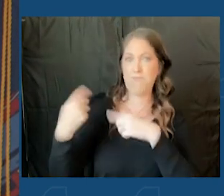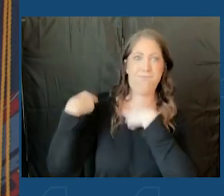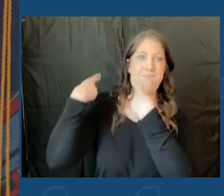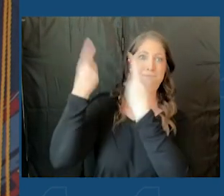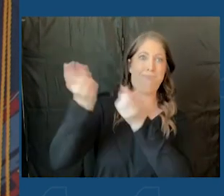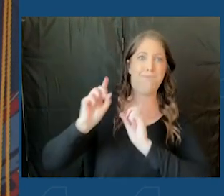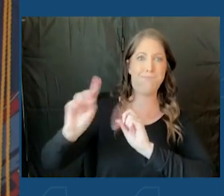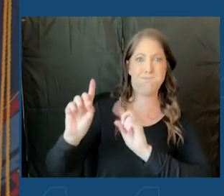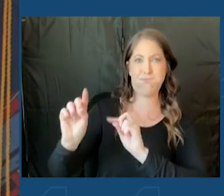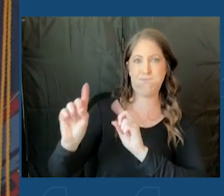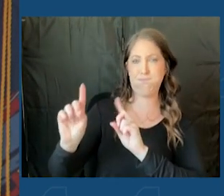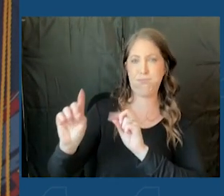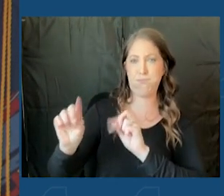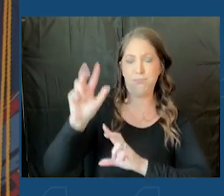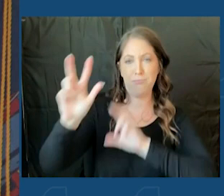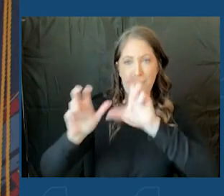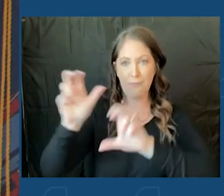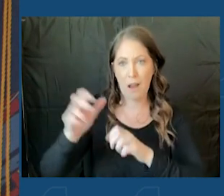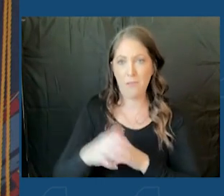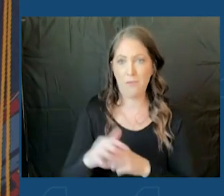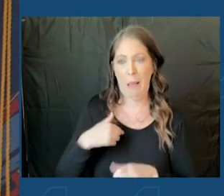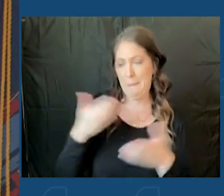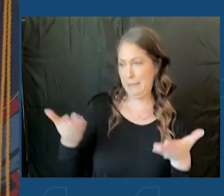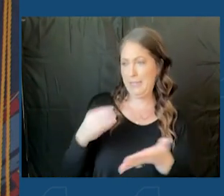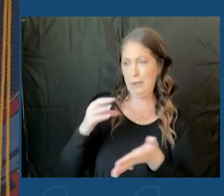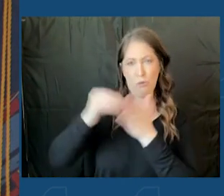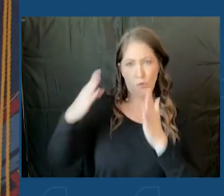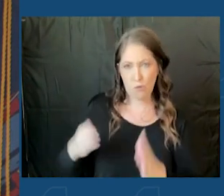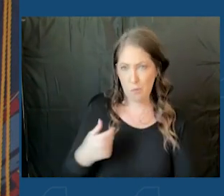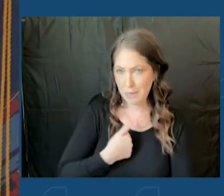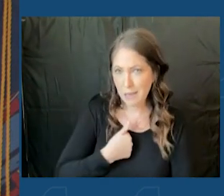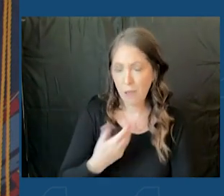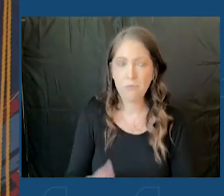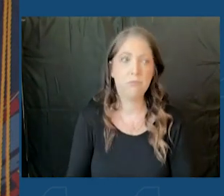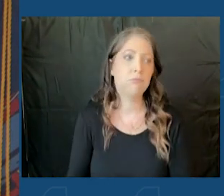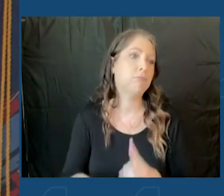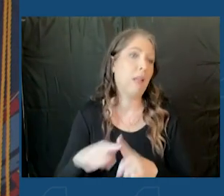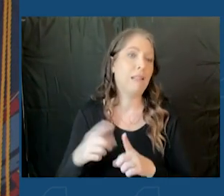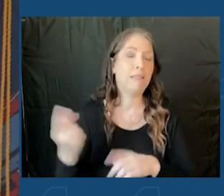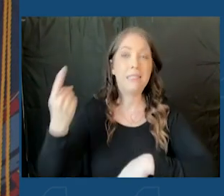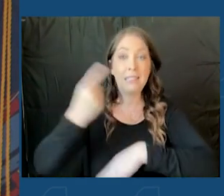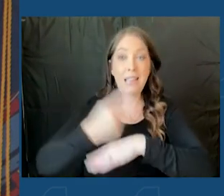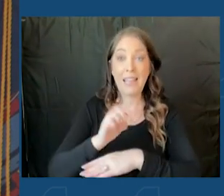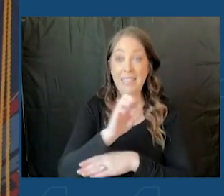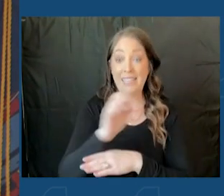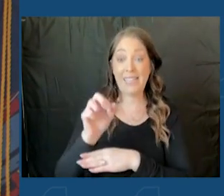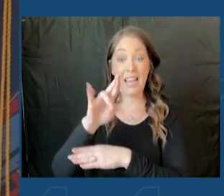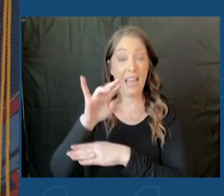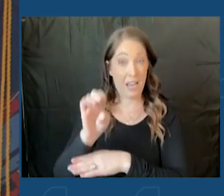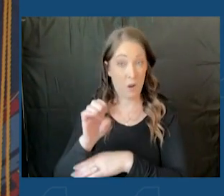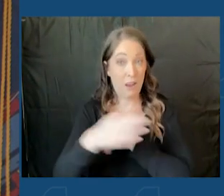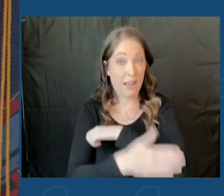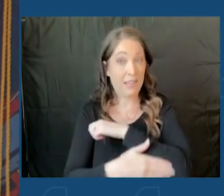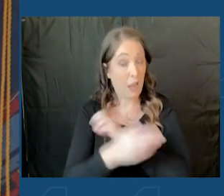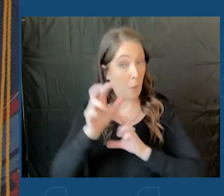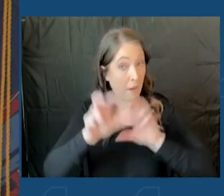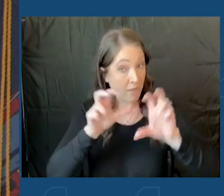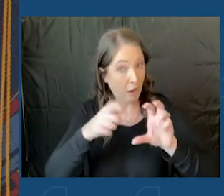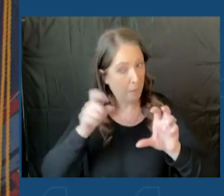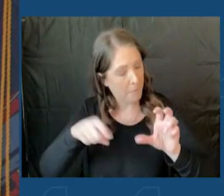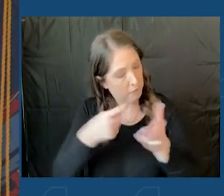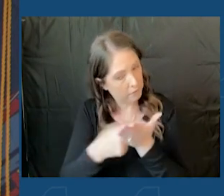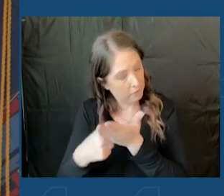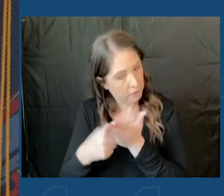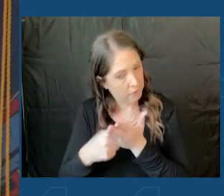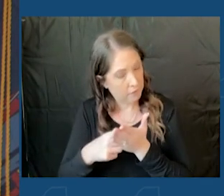went to Syracuse here, so I came as a student, but also I spent days at the Erie County Fair, and I have to talk about this a little bit because that's why we're